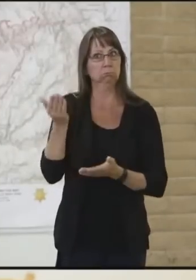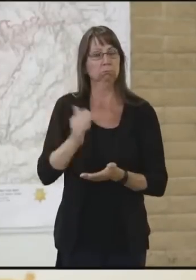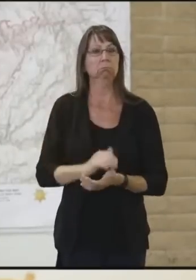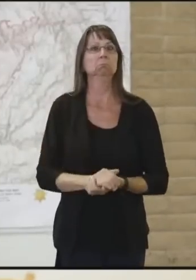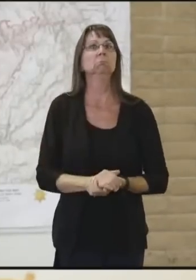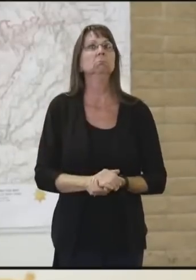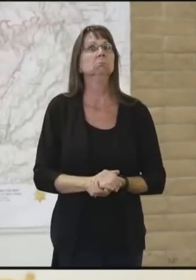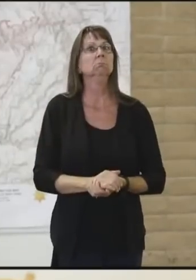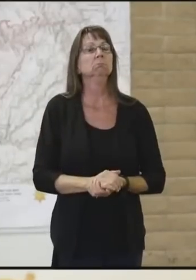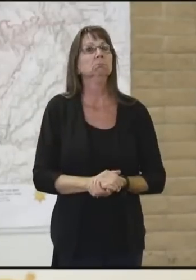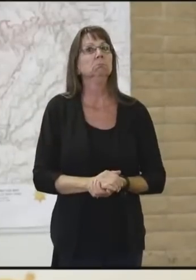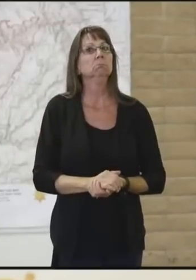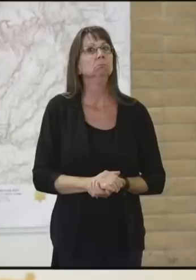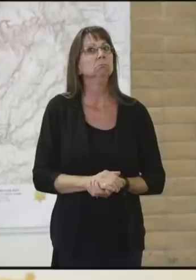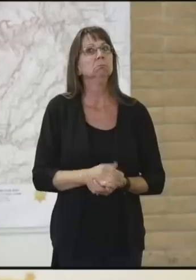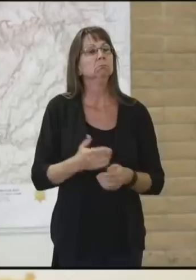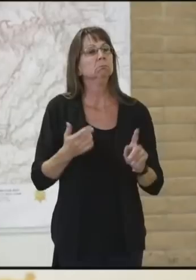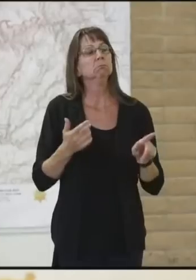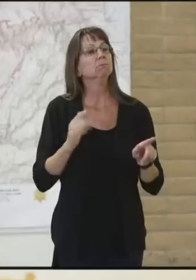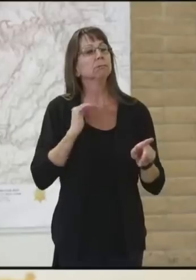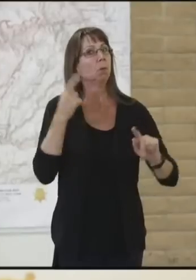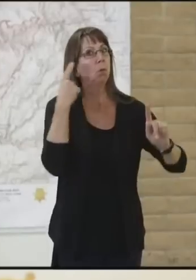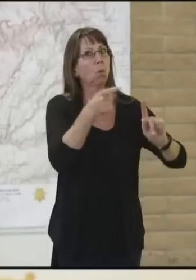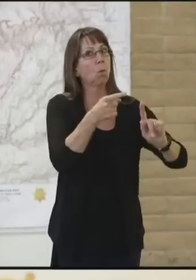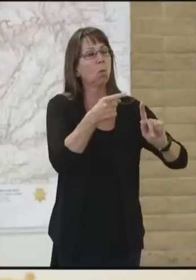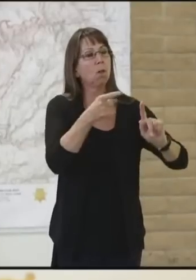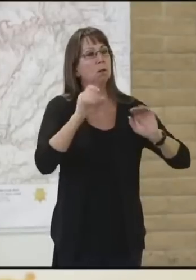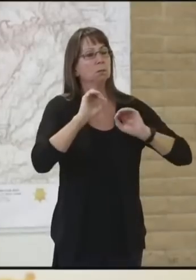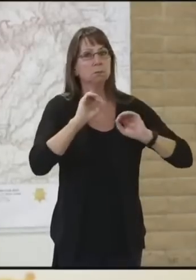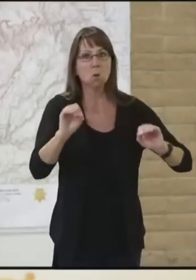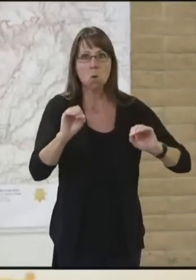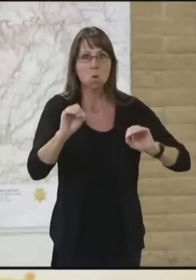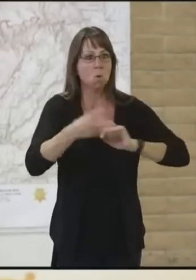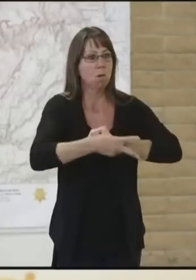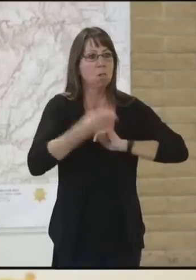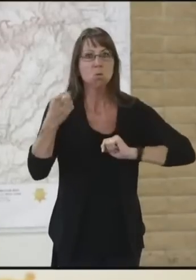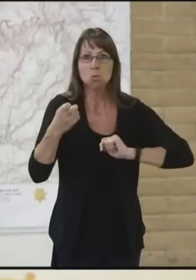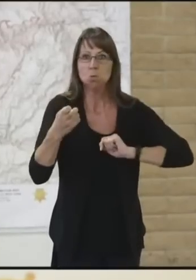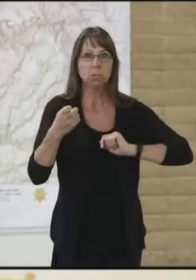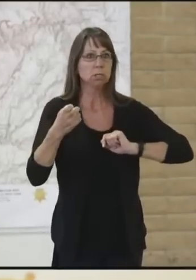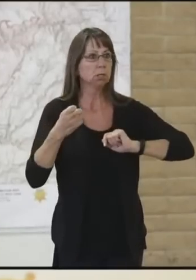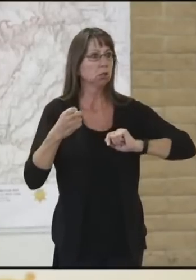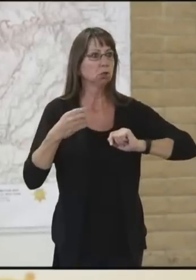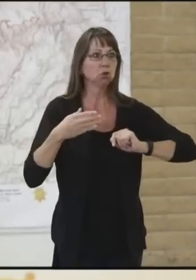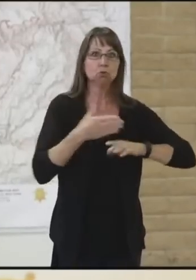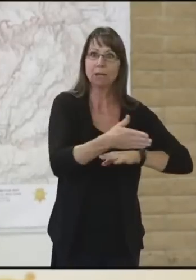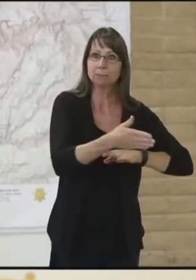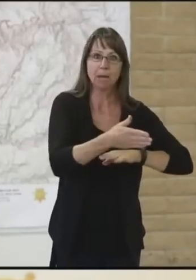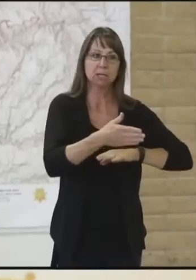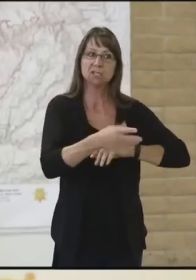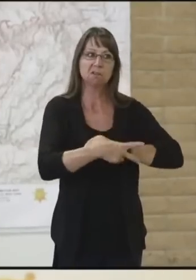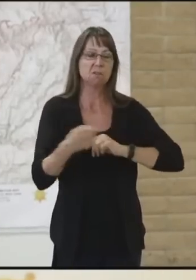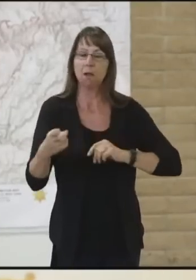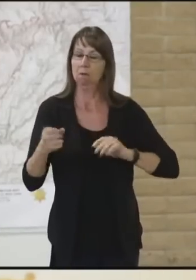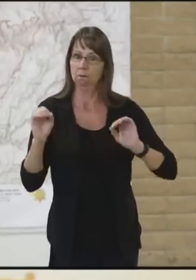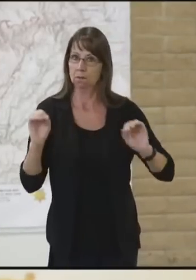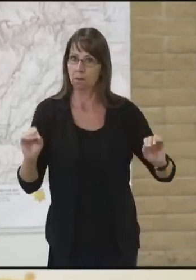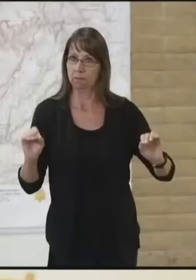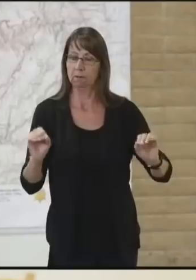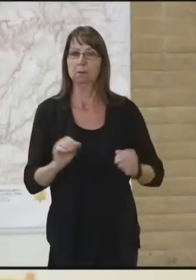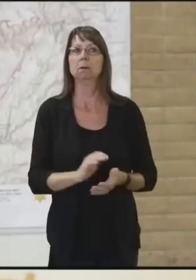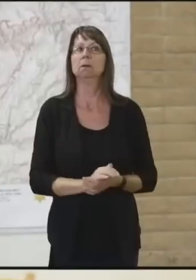hopefully we will not find any kind of incidents of looting, trespassing, theft, things of that nature.